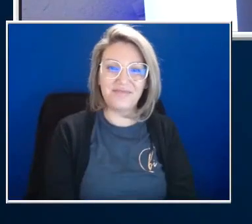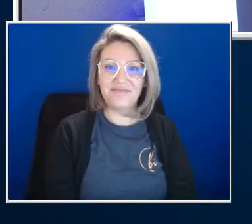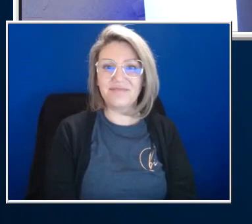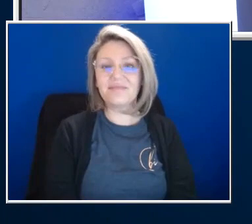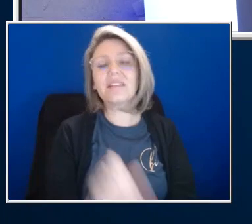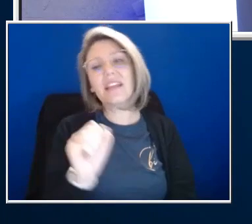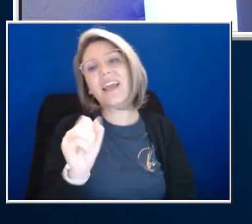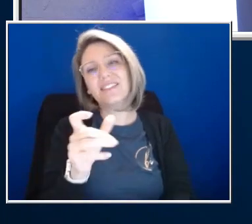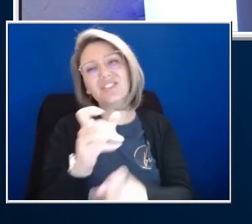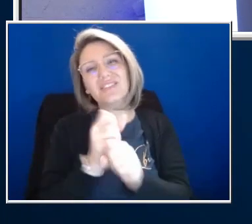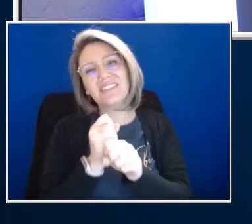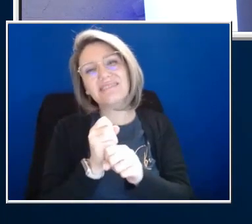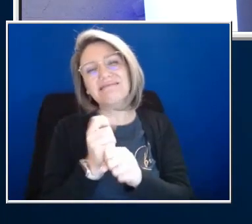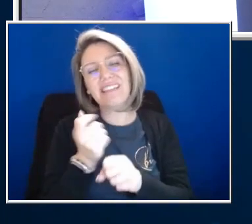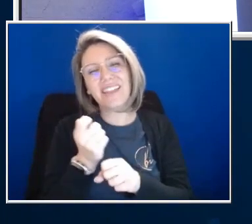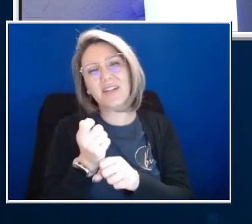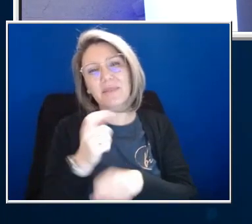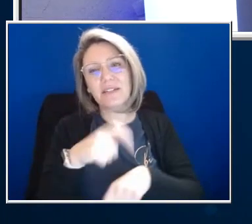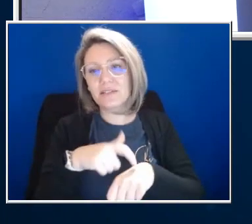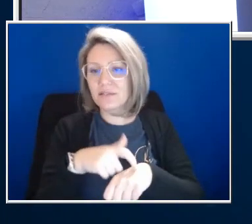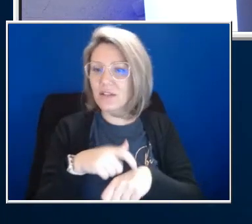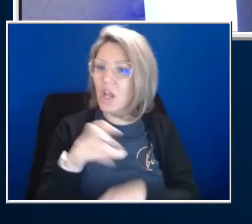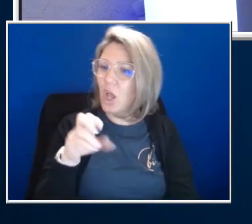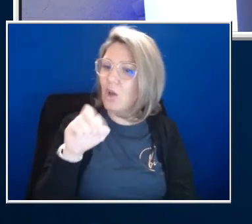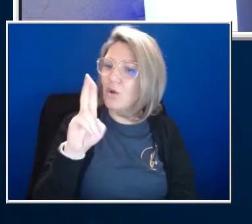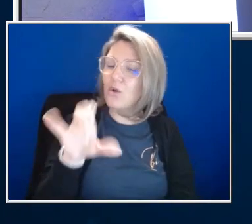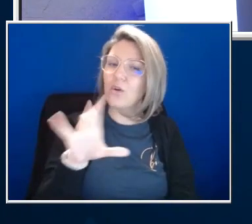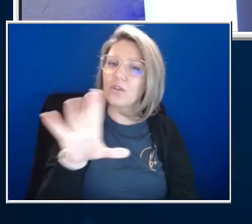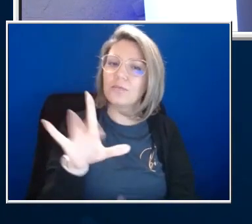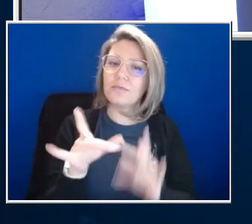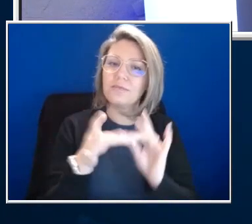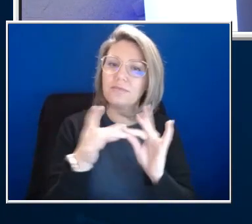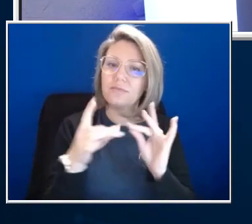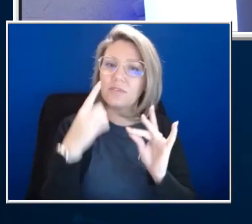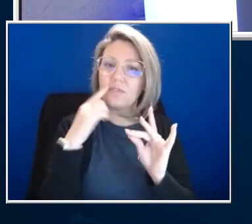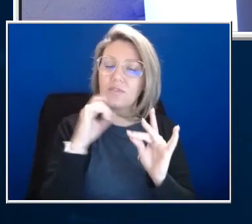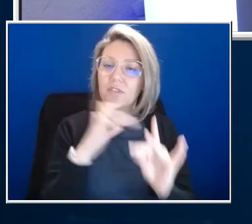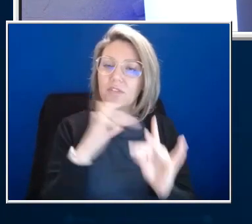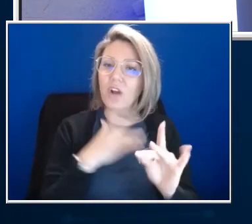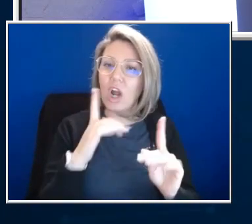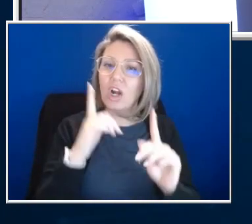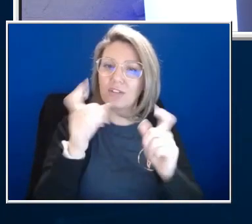So Corey, I want to ask you, what would your message be to your heart donors family?